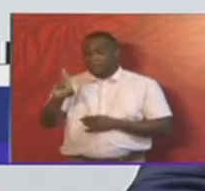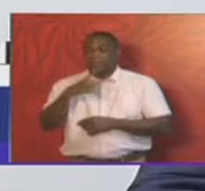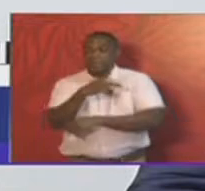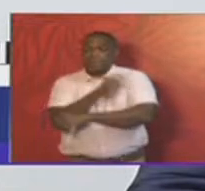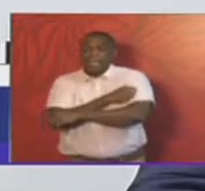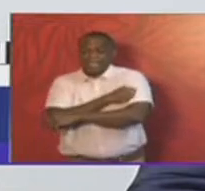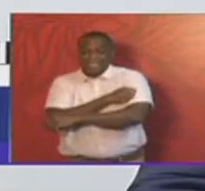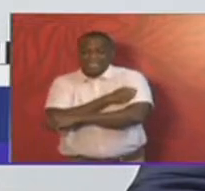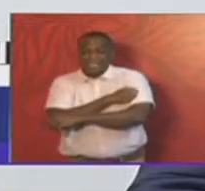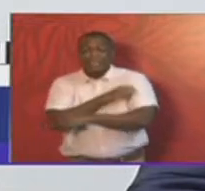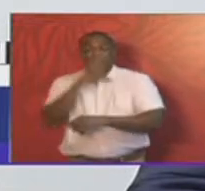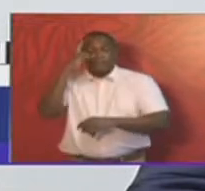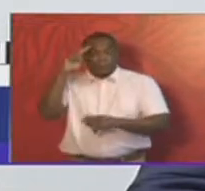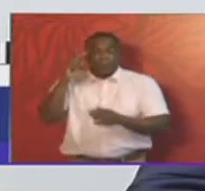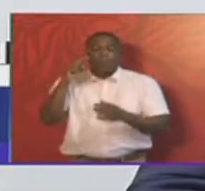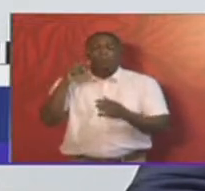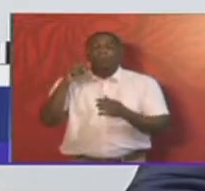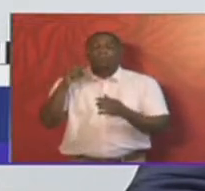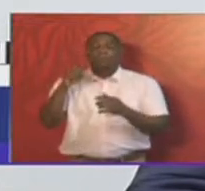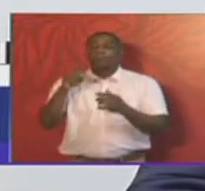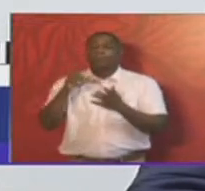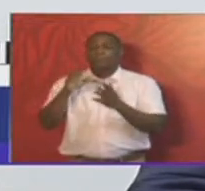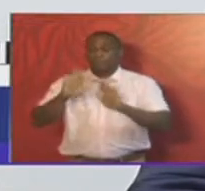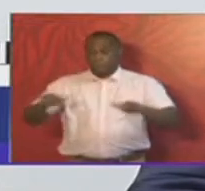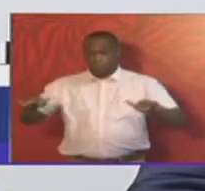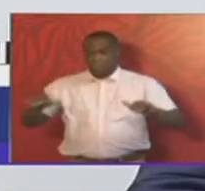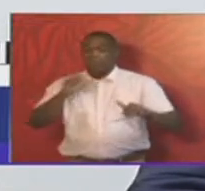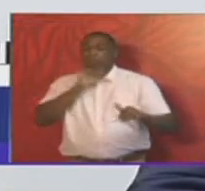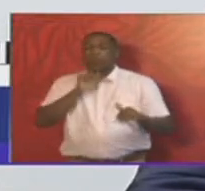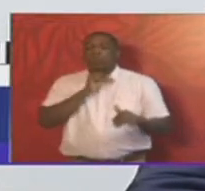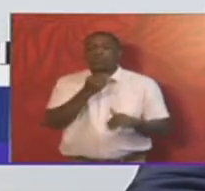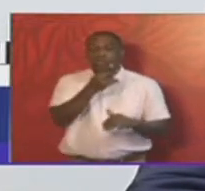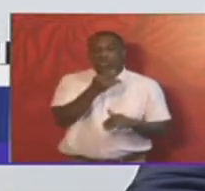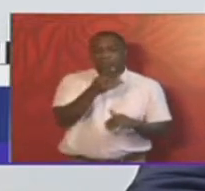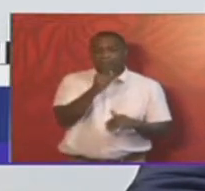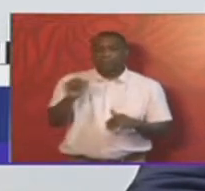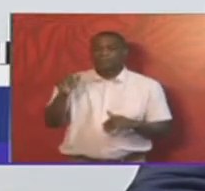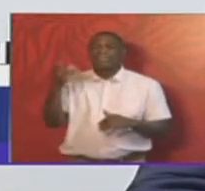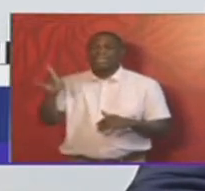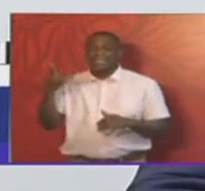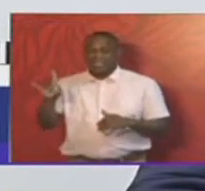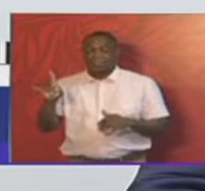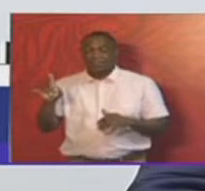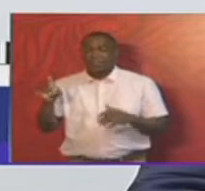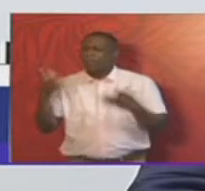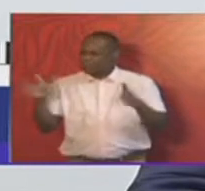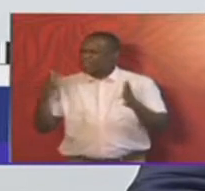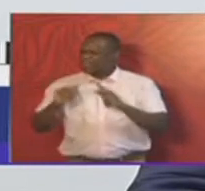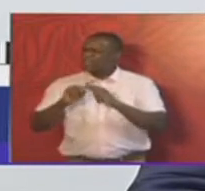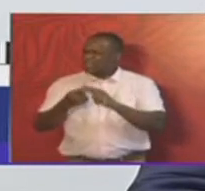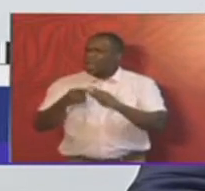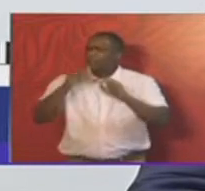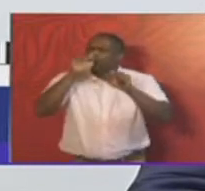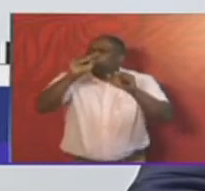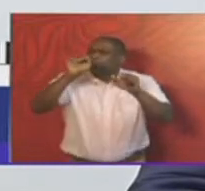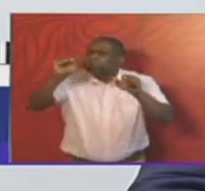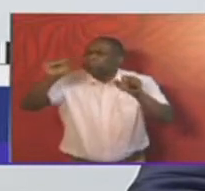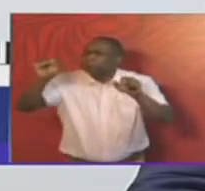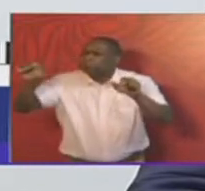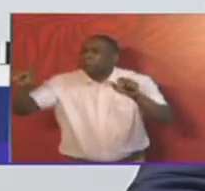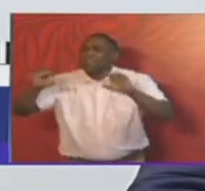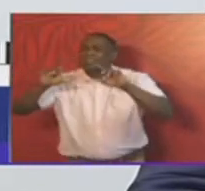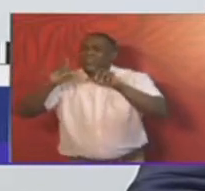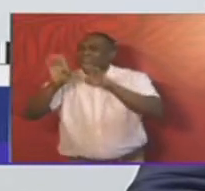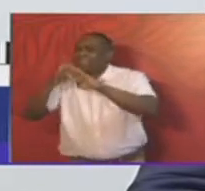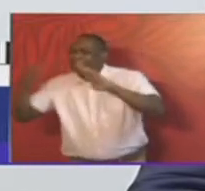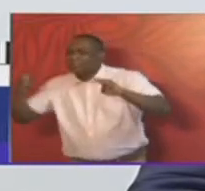to the organizations that represent this cohort. So organizations that represent